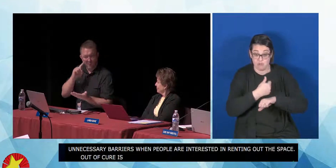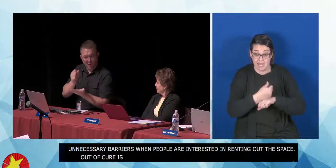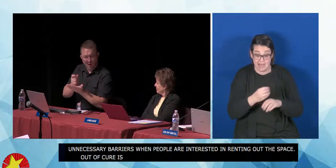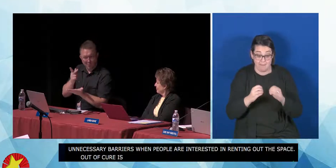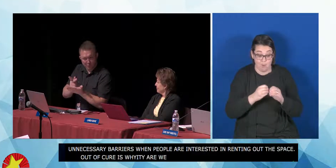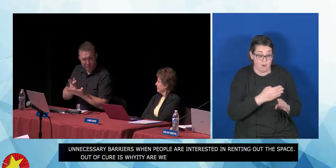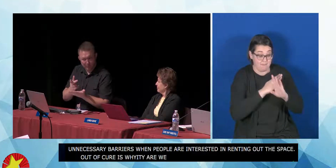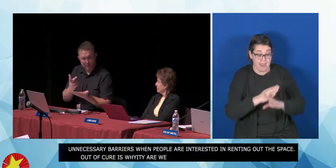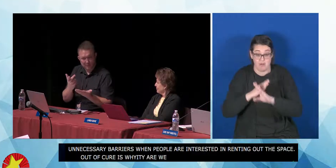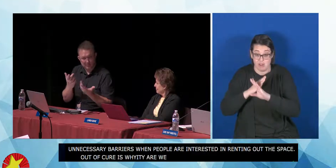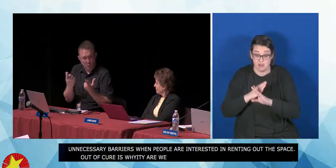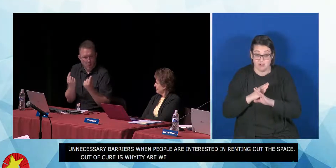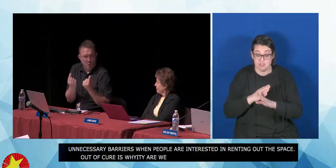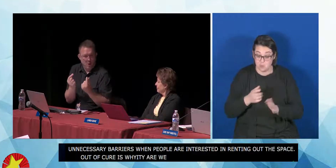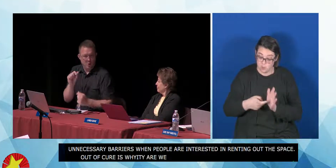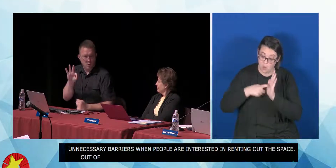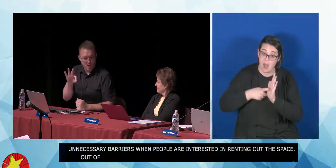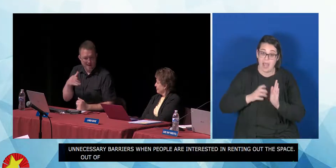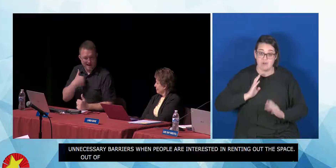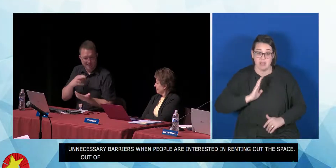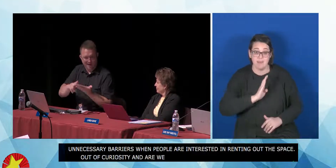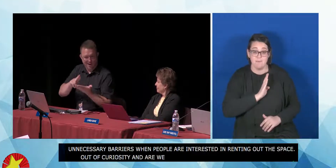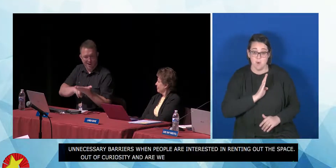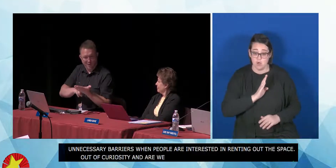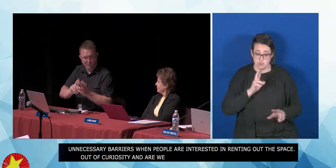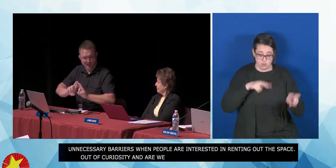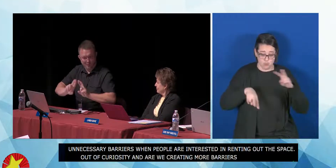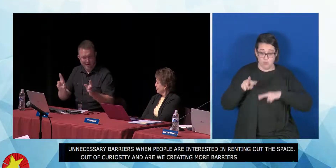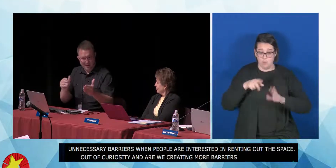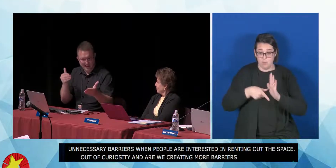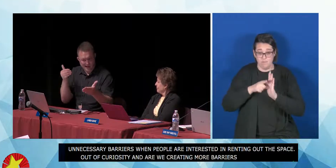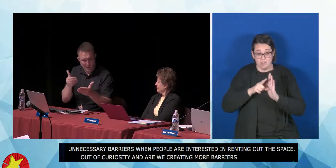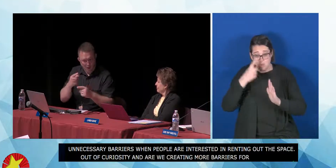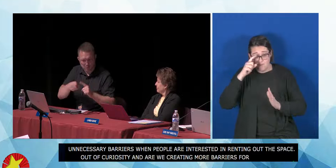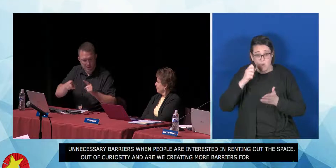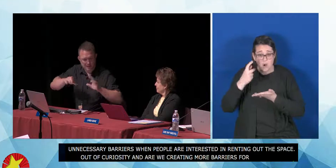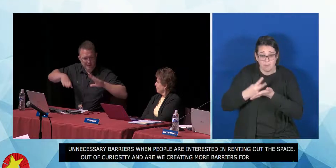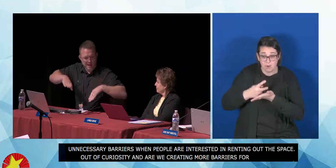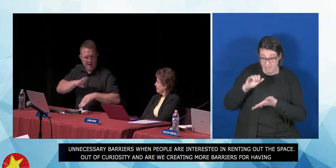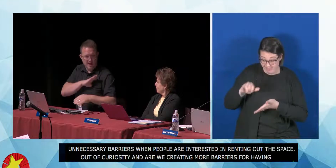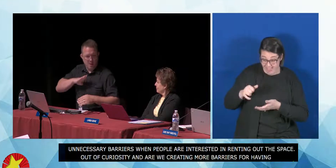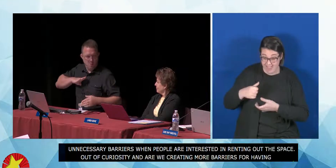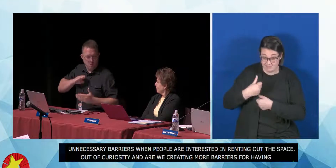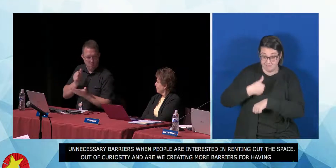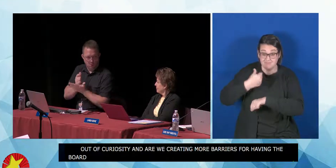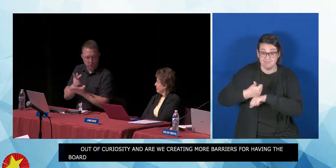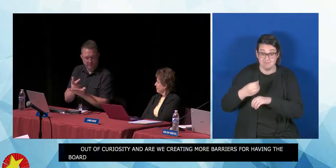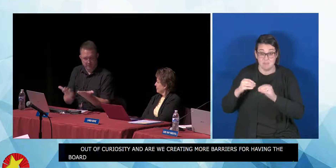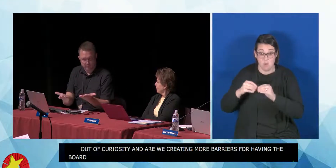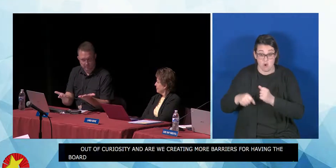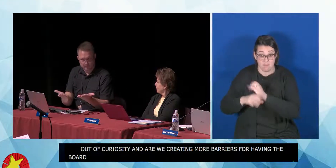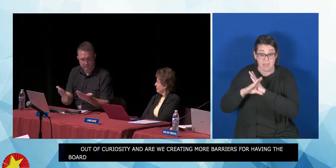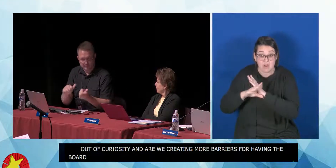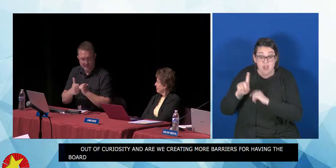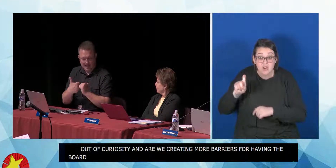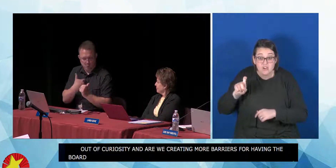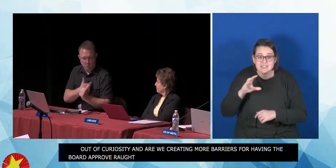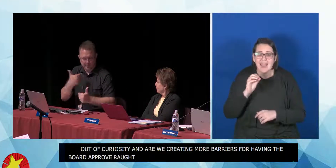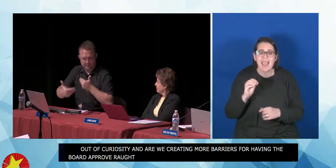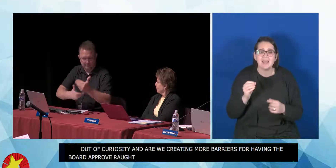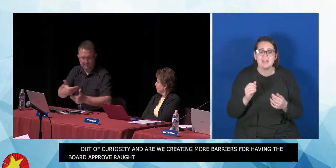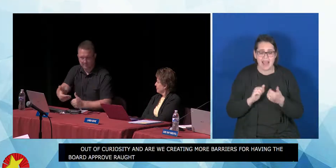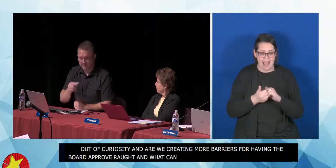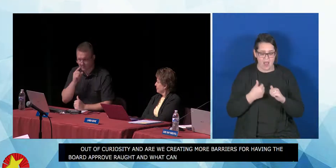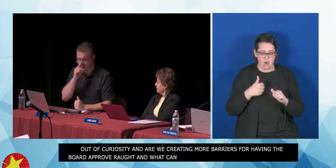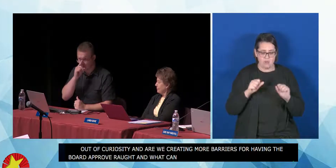having the board review the contract for approval? And what can we do to have the contract ready